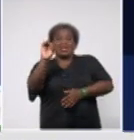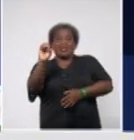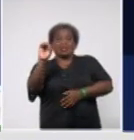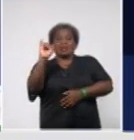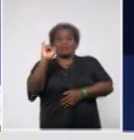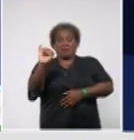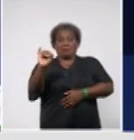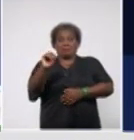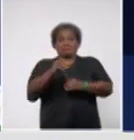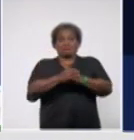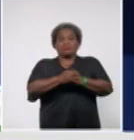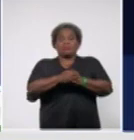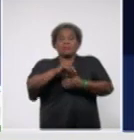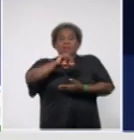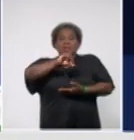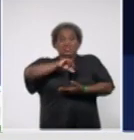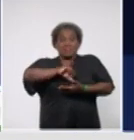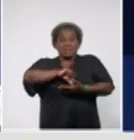samples.